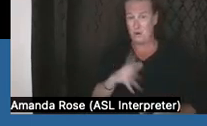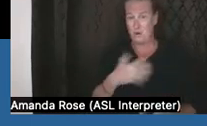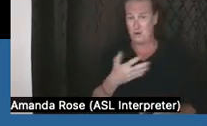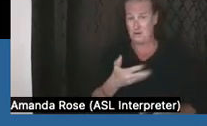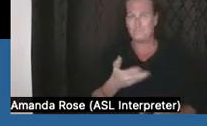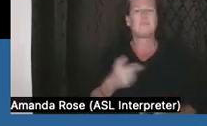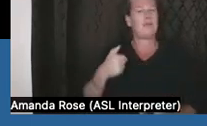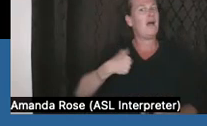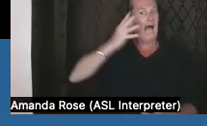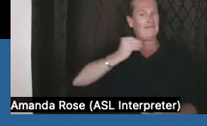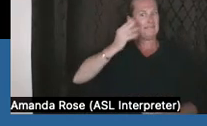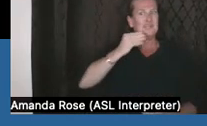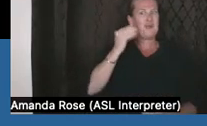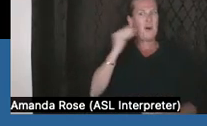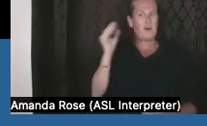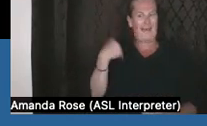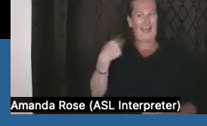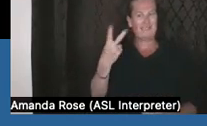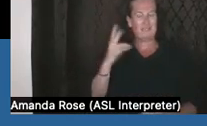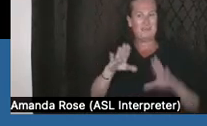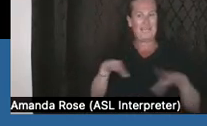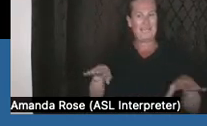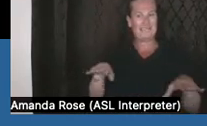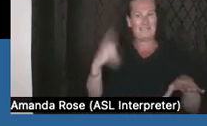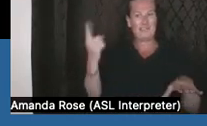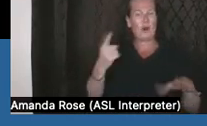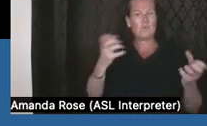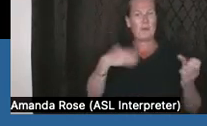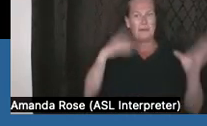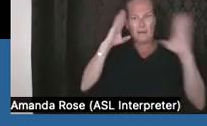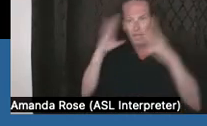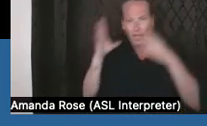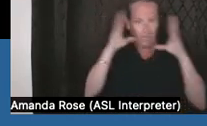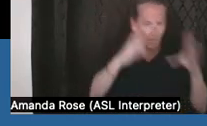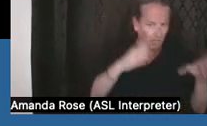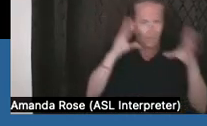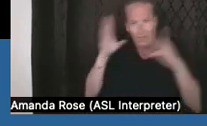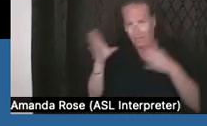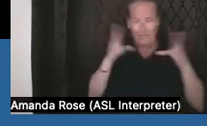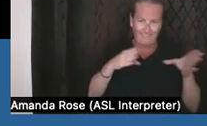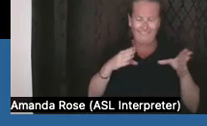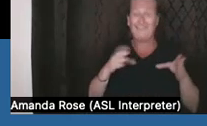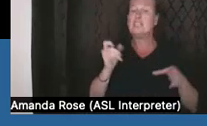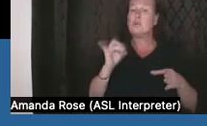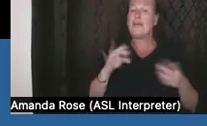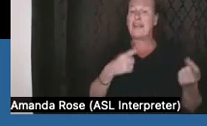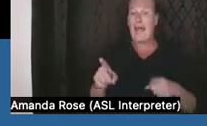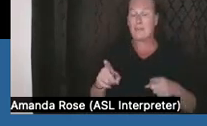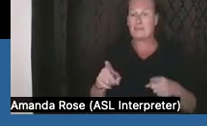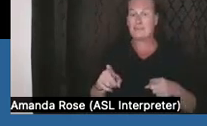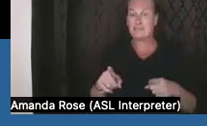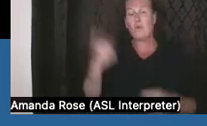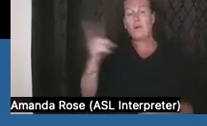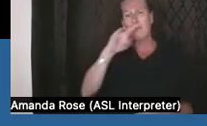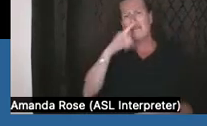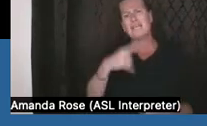well. I have two kids and they're always looking for my attention both ways. So if that does happen, I do let one of my kiddos like, hey, I know